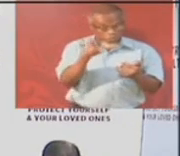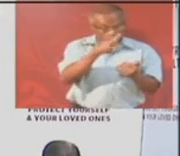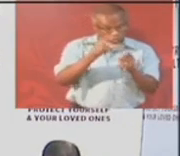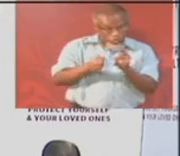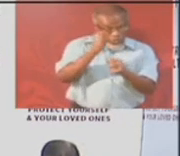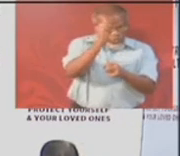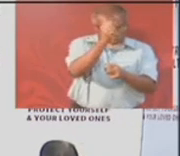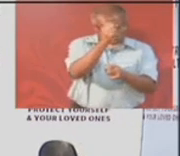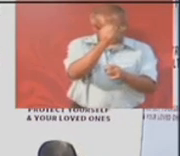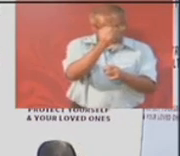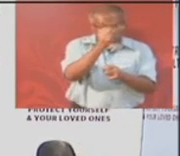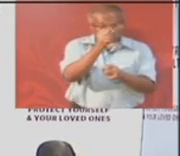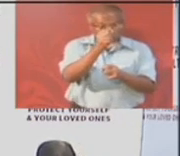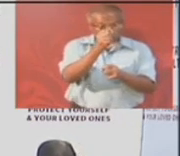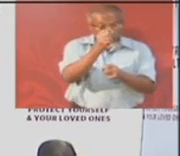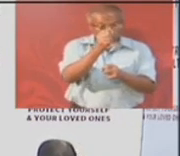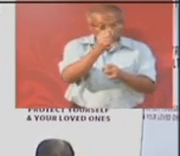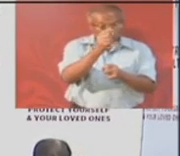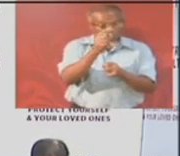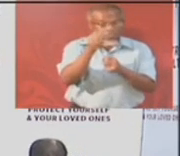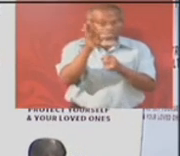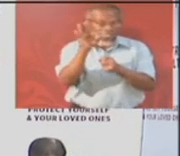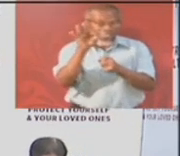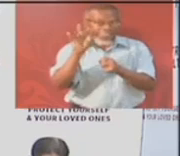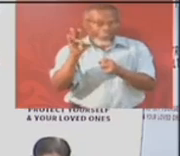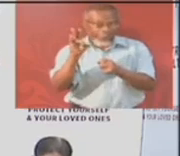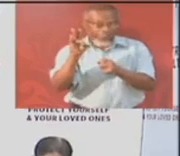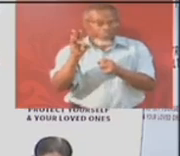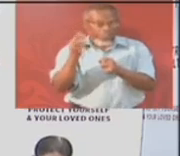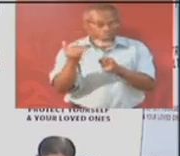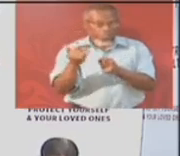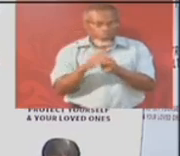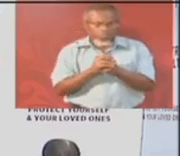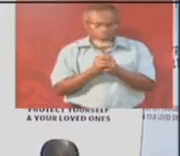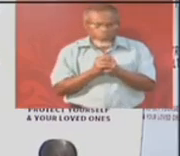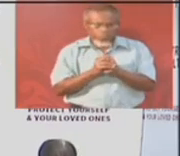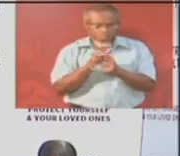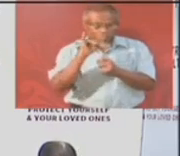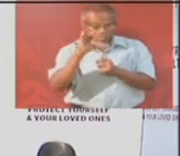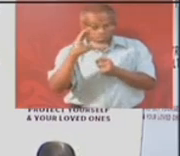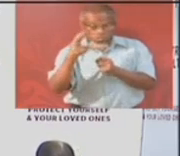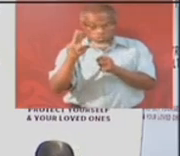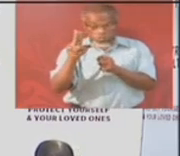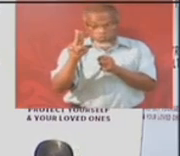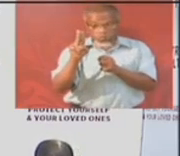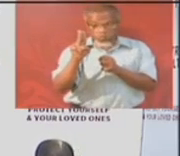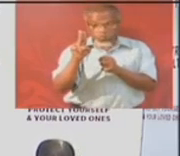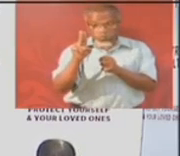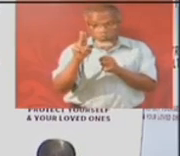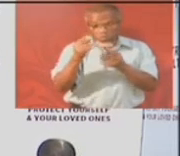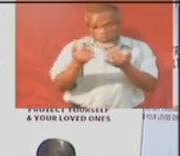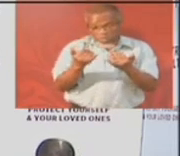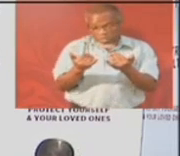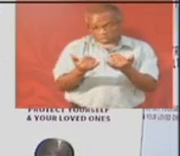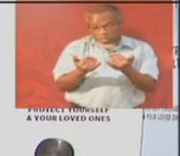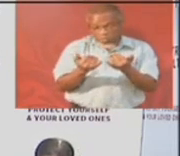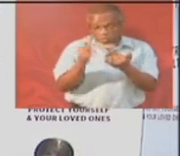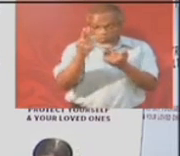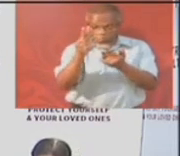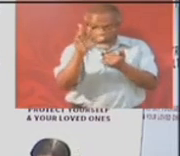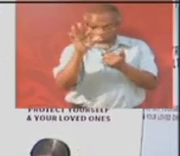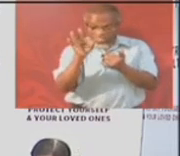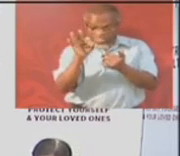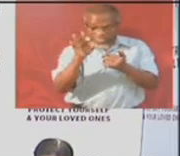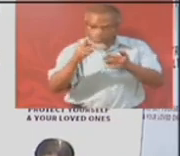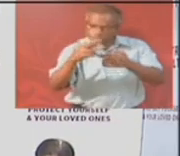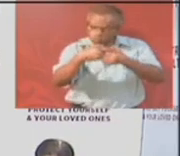152, 97 at CUVA. Right, so 97 at CUVA. ICU, we currently have 39